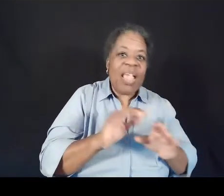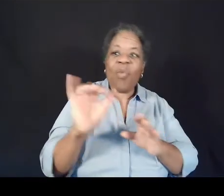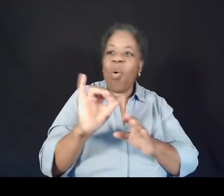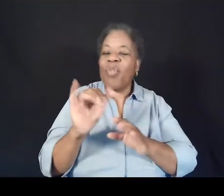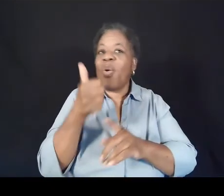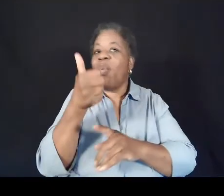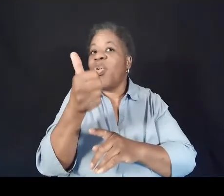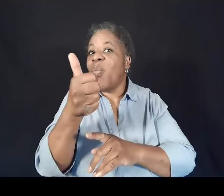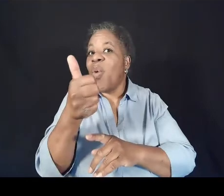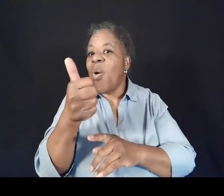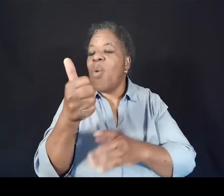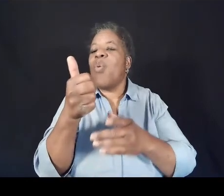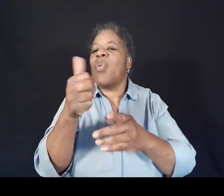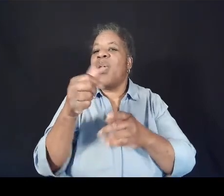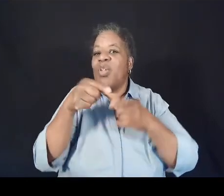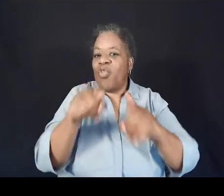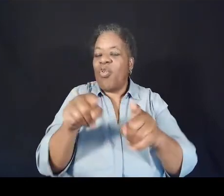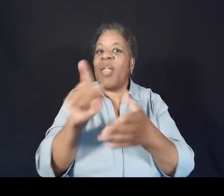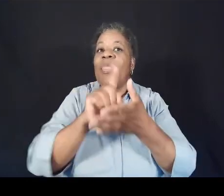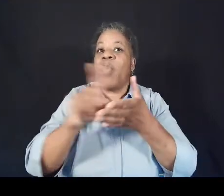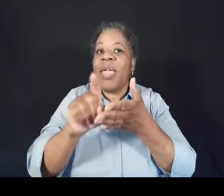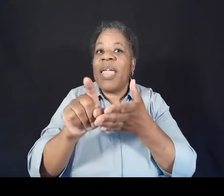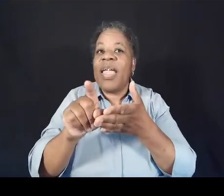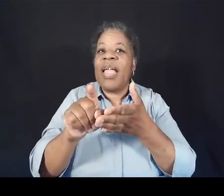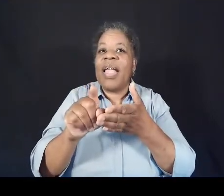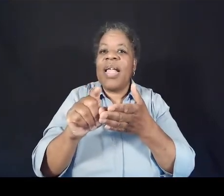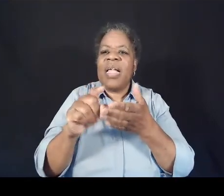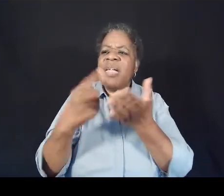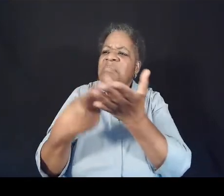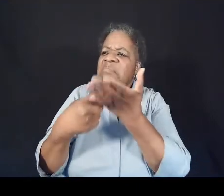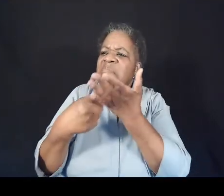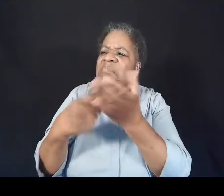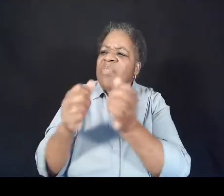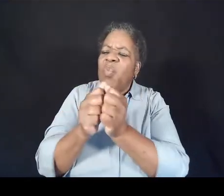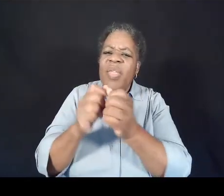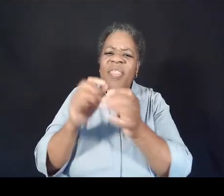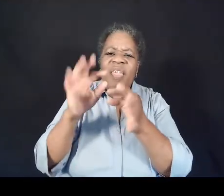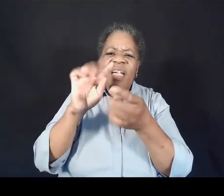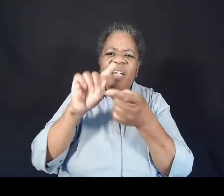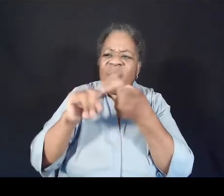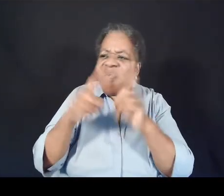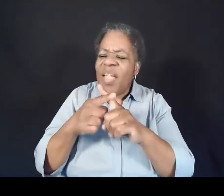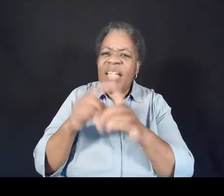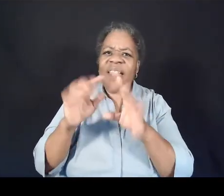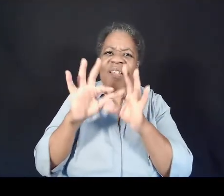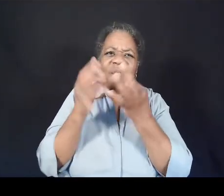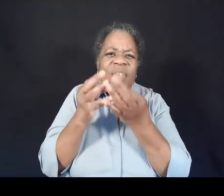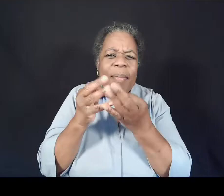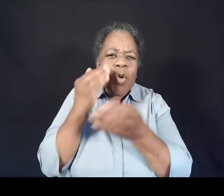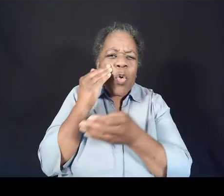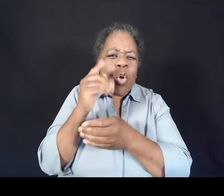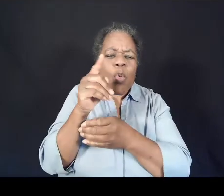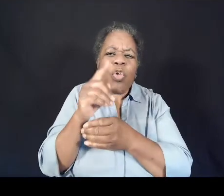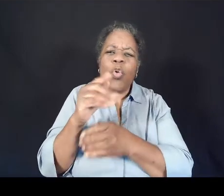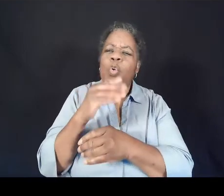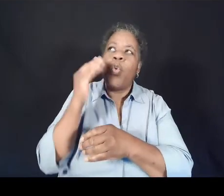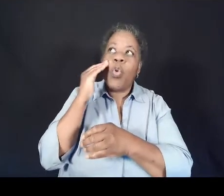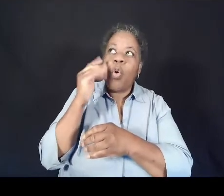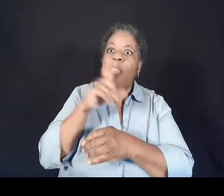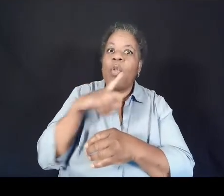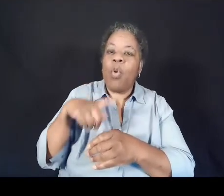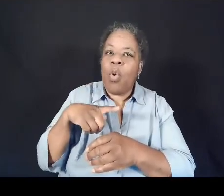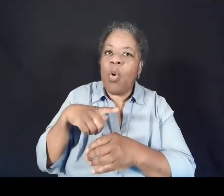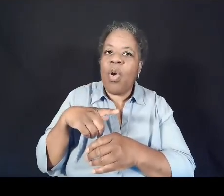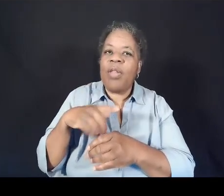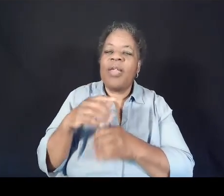week. Talk with friends and family who know you and know the Lord, your small group maybe.